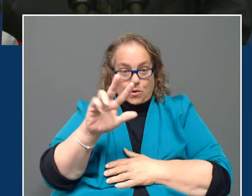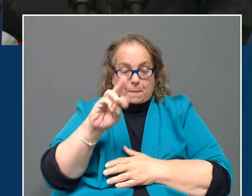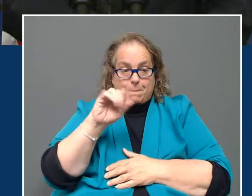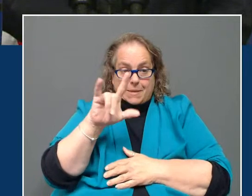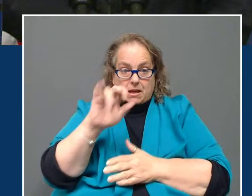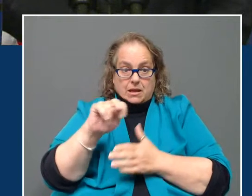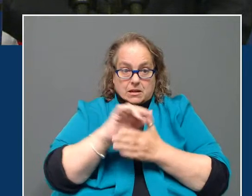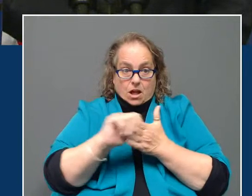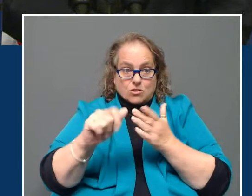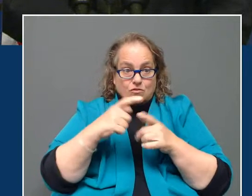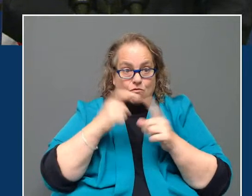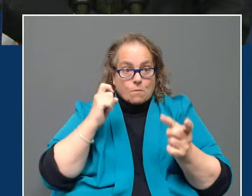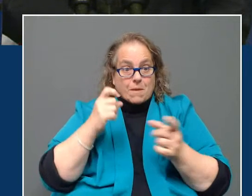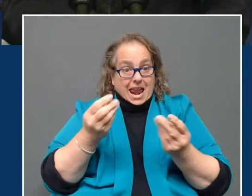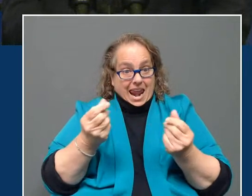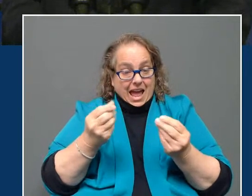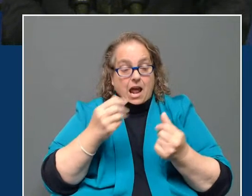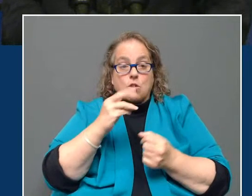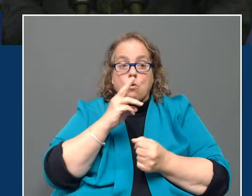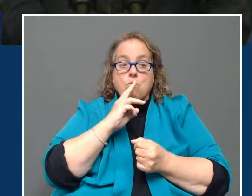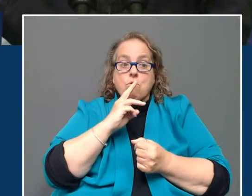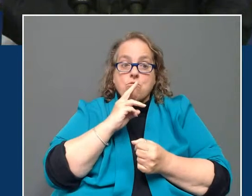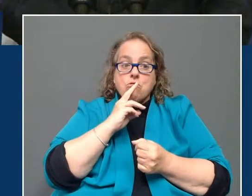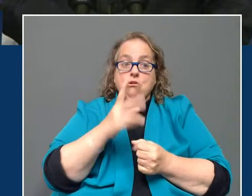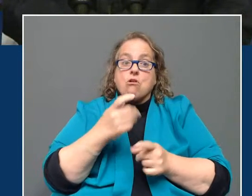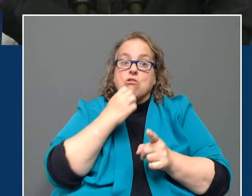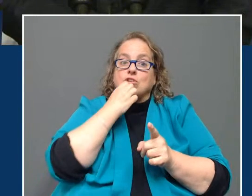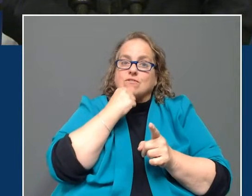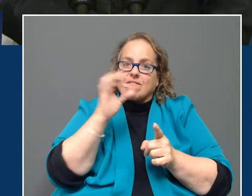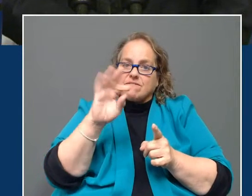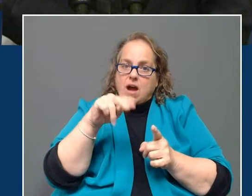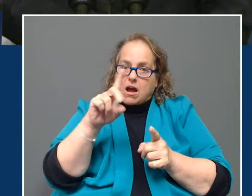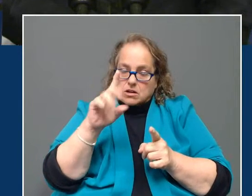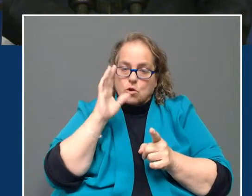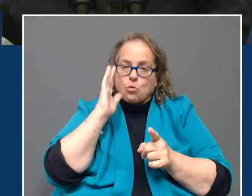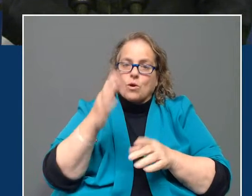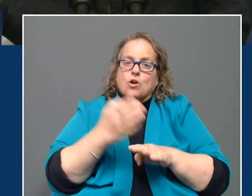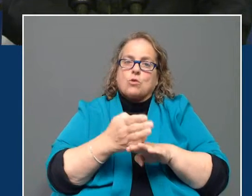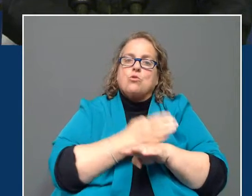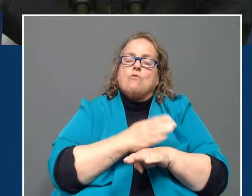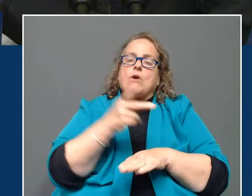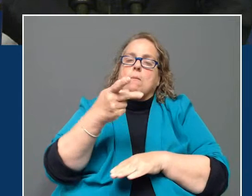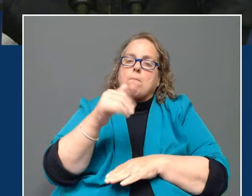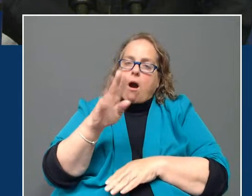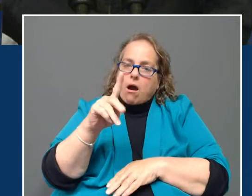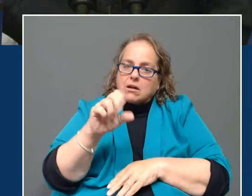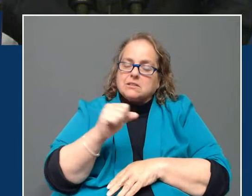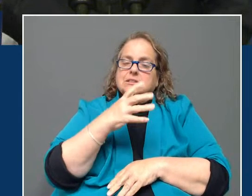Conservation Fund is going to go to improve parks and recreational spaces across this Commonwealth.